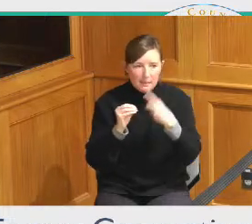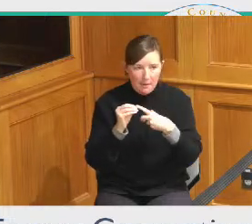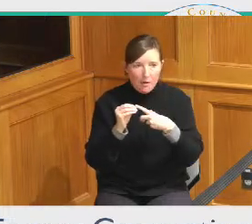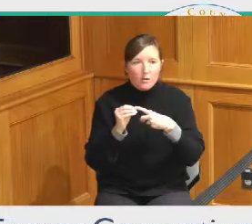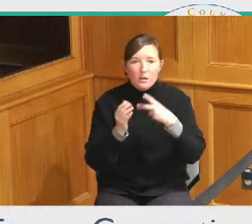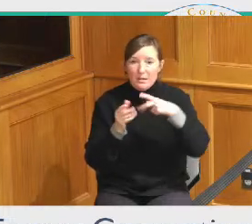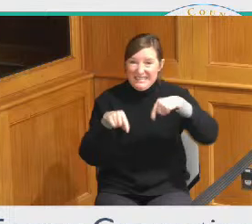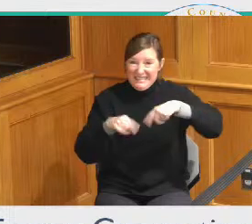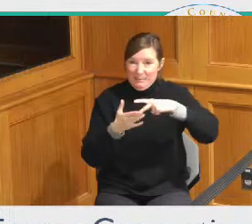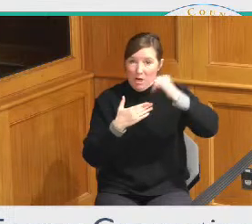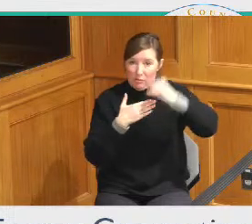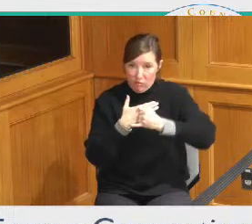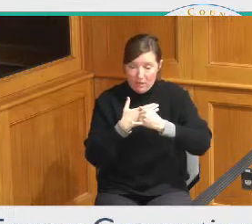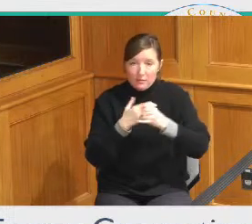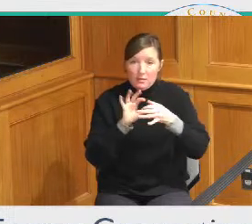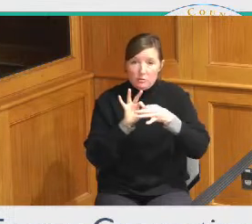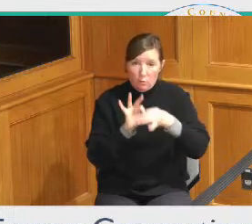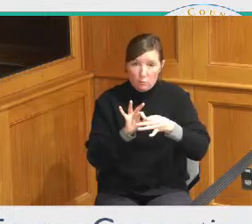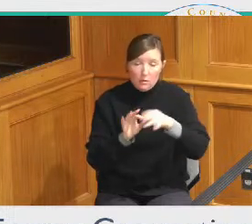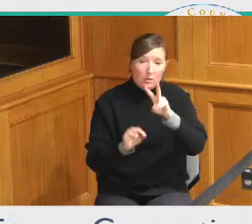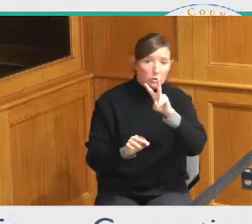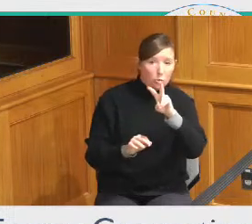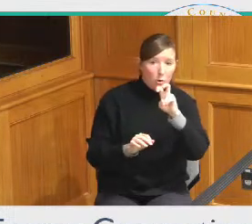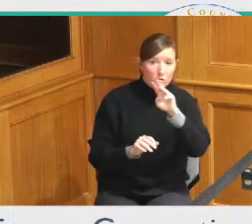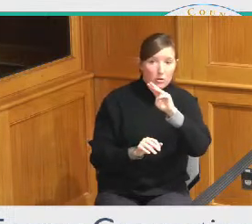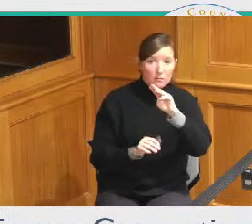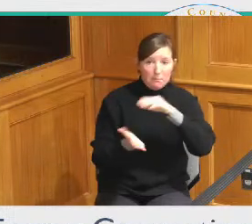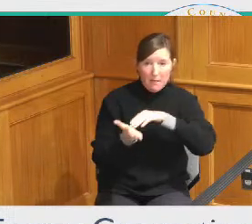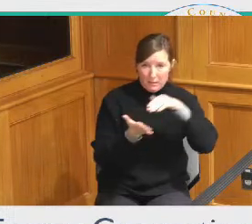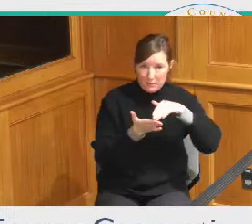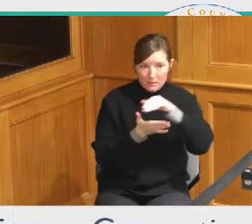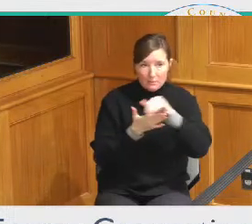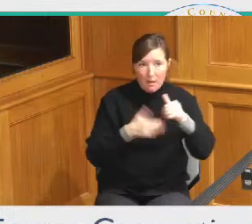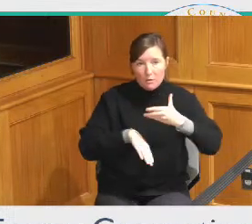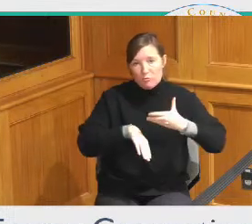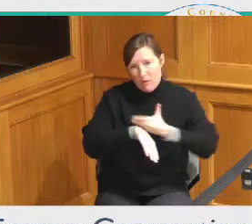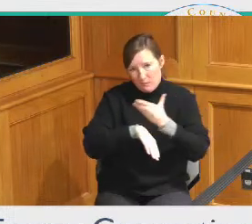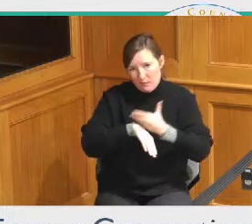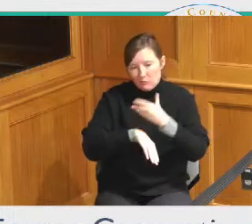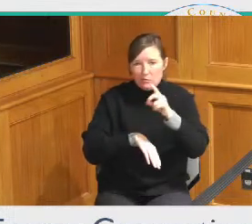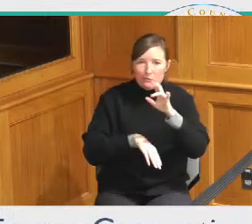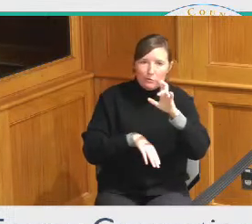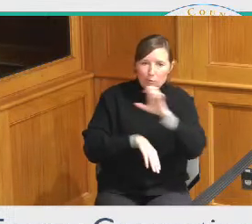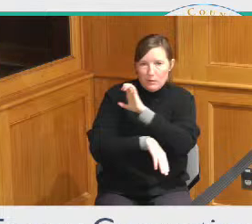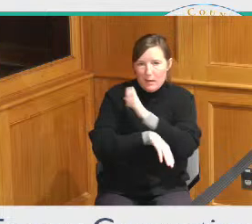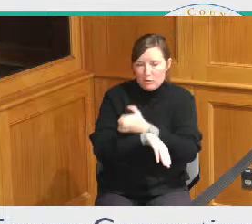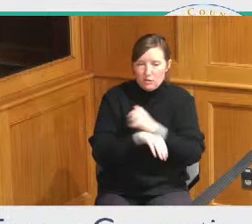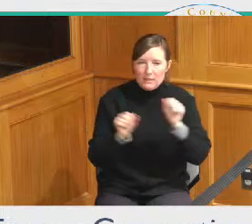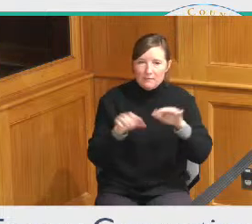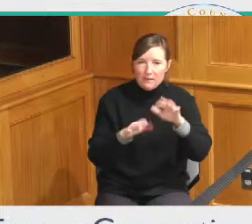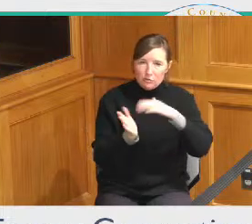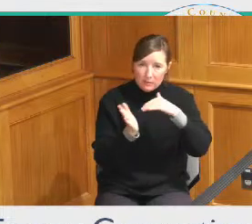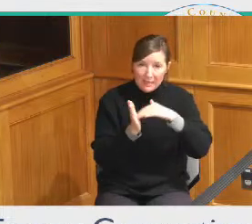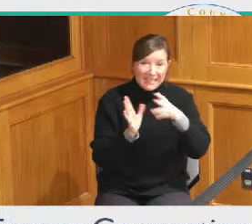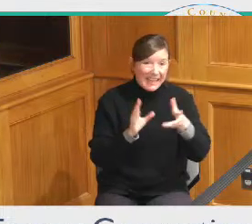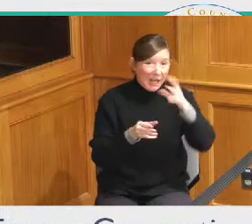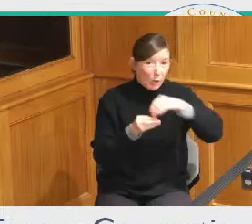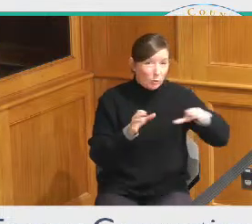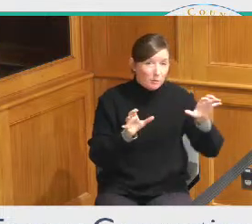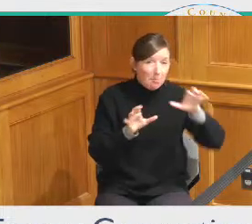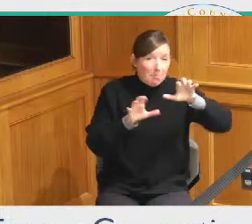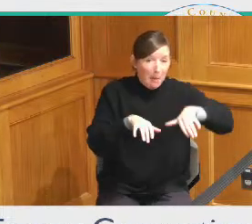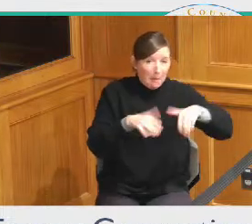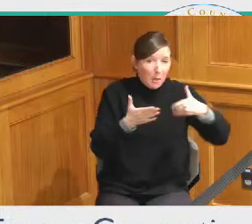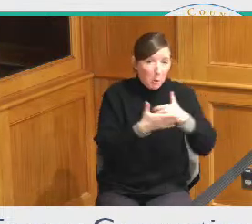a project that's associated with the $200 million renovation of the Duke Energy Convention Center. This also includes the new public plaza at the